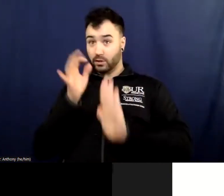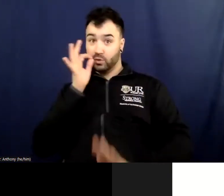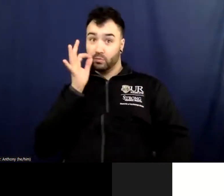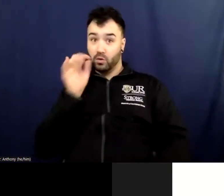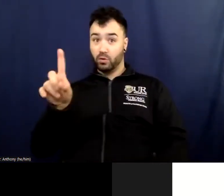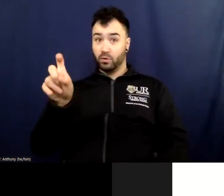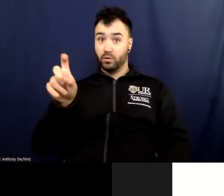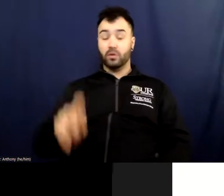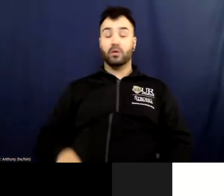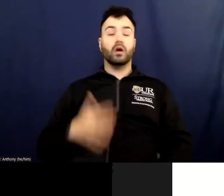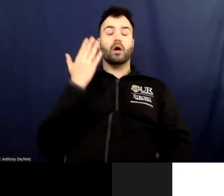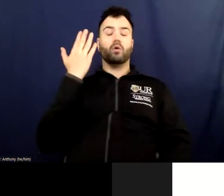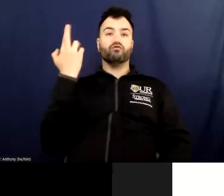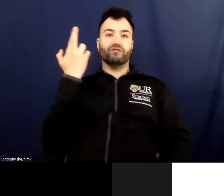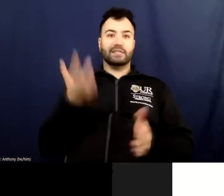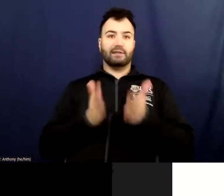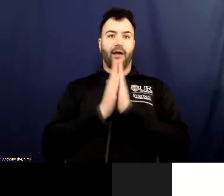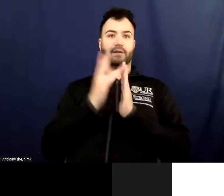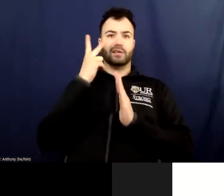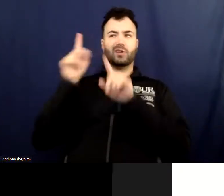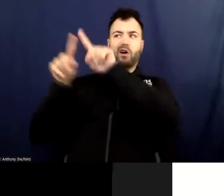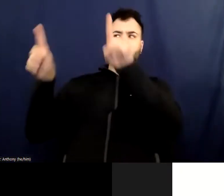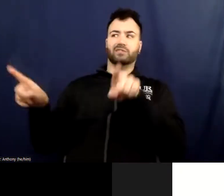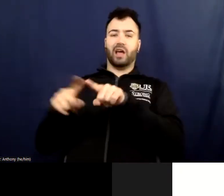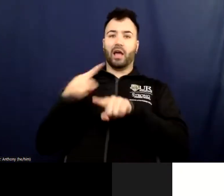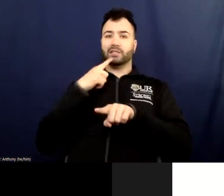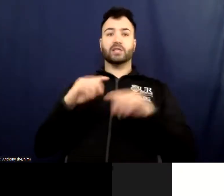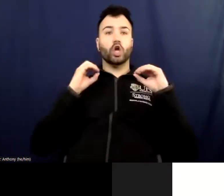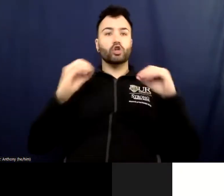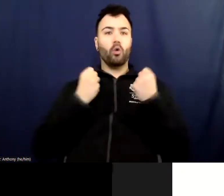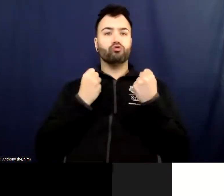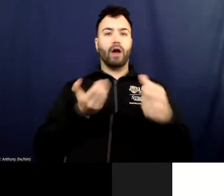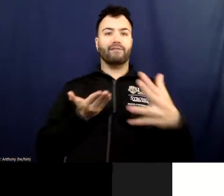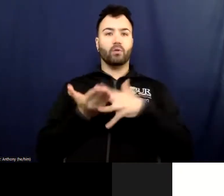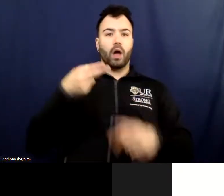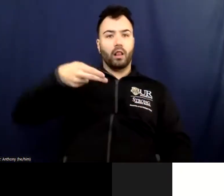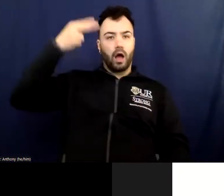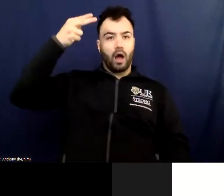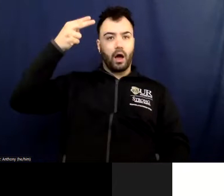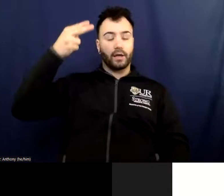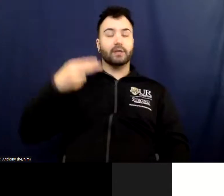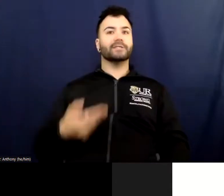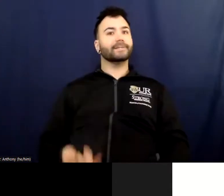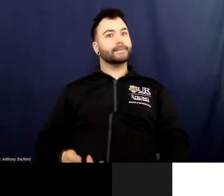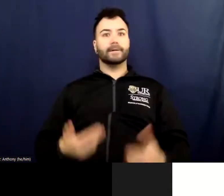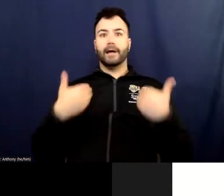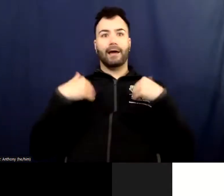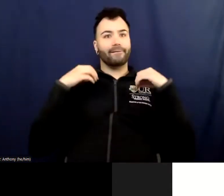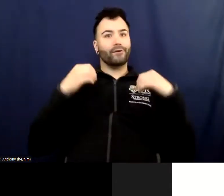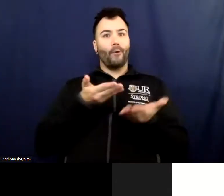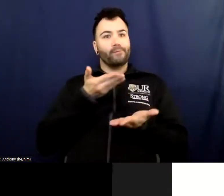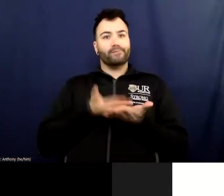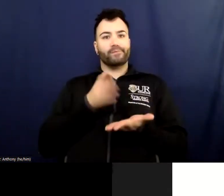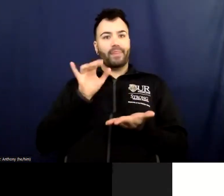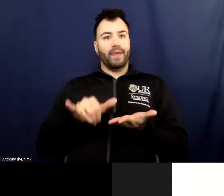saying do not drive while high. Absolutely don't have that data. It's really hard to get that data for a couple of